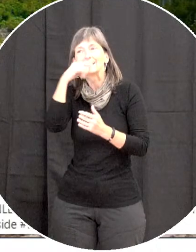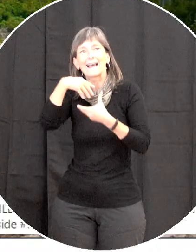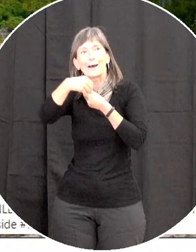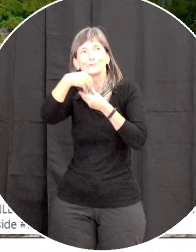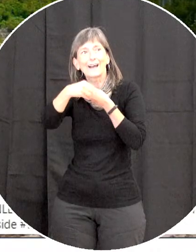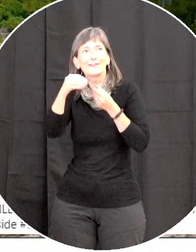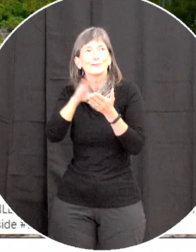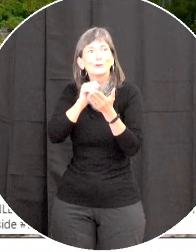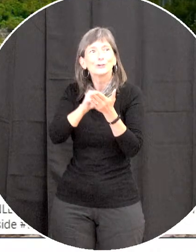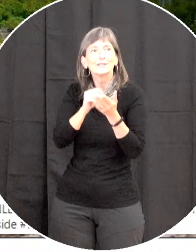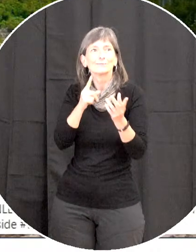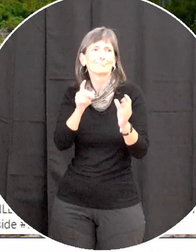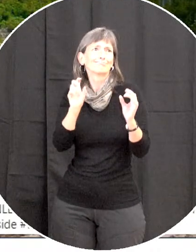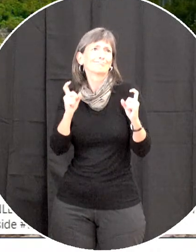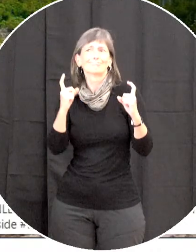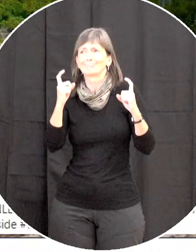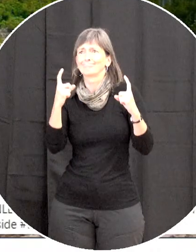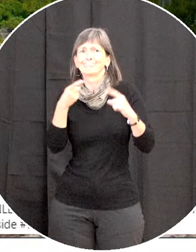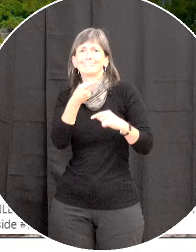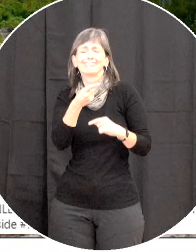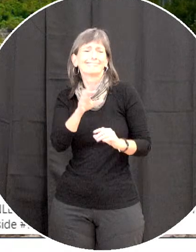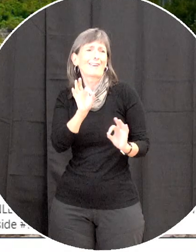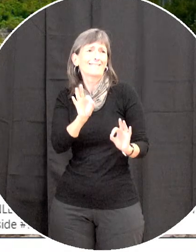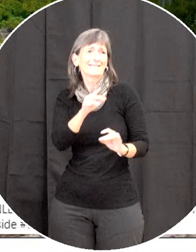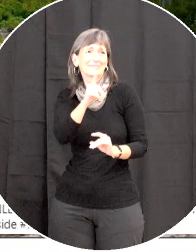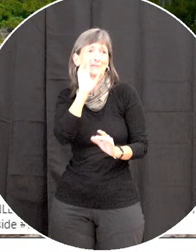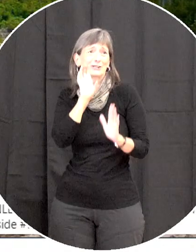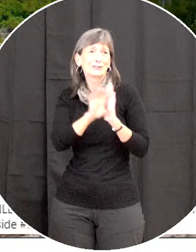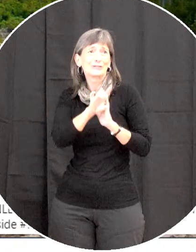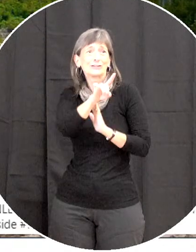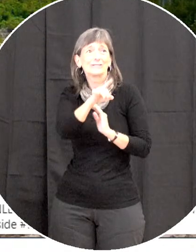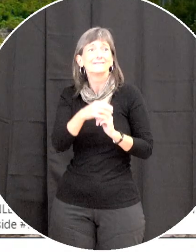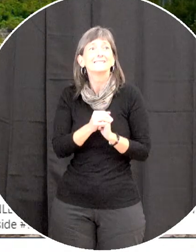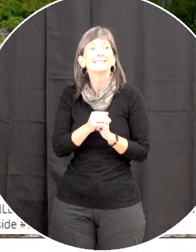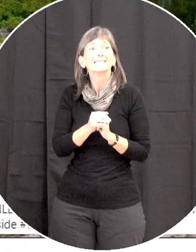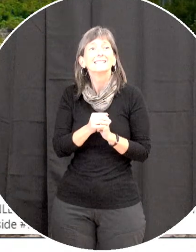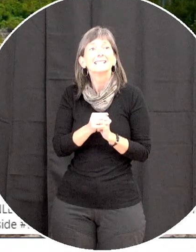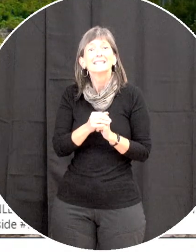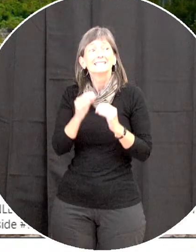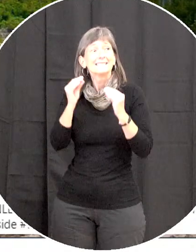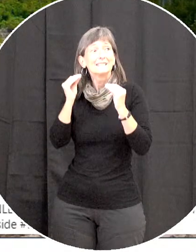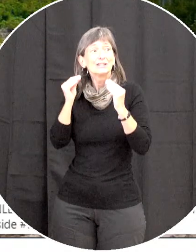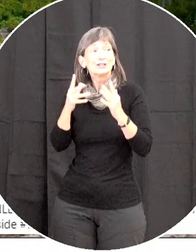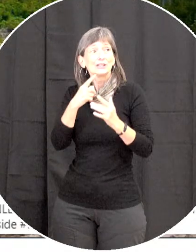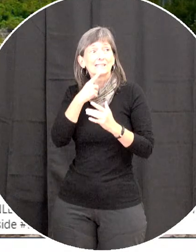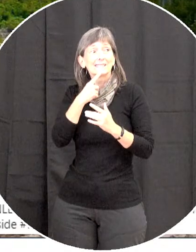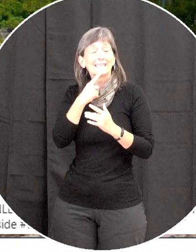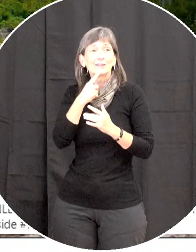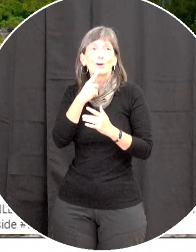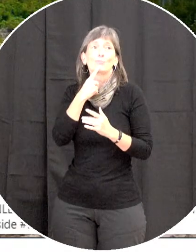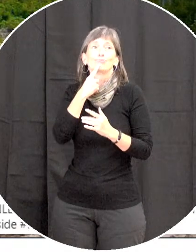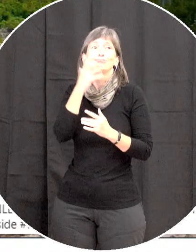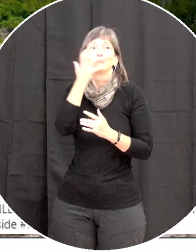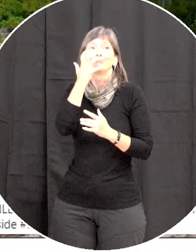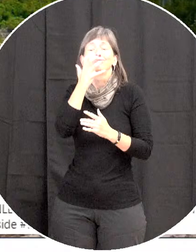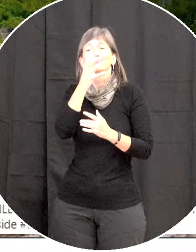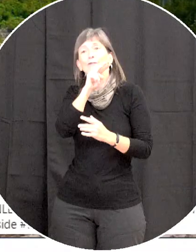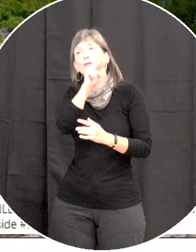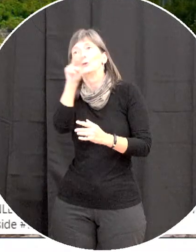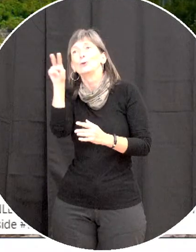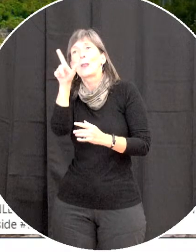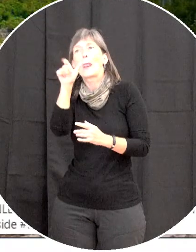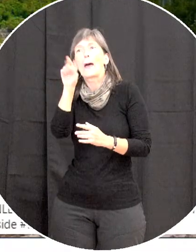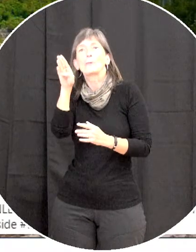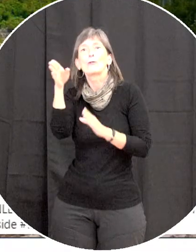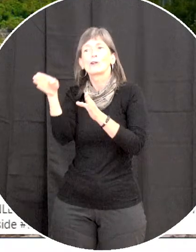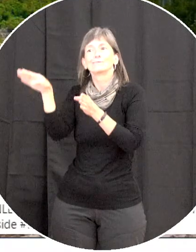of, it's described here by the person taking the photo, the teacher, as a killer view of the Labrador Straits. So